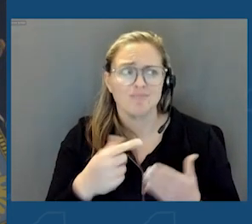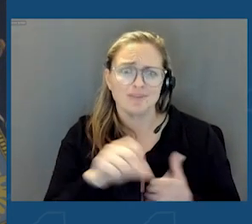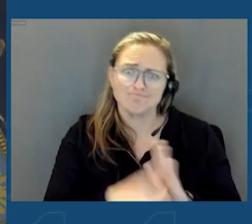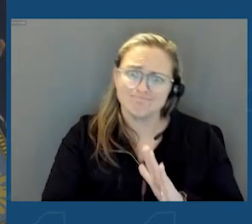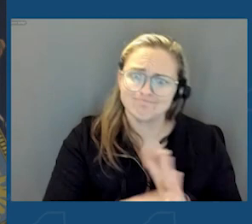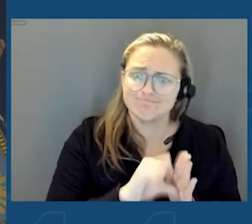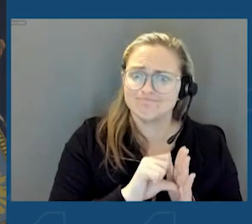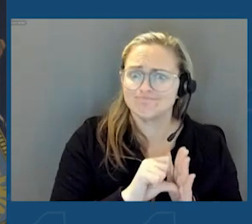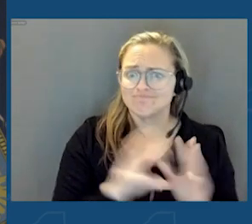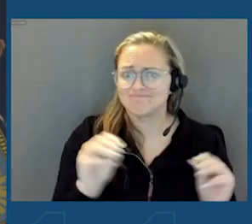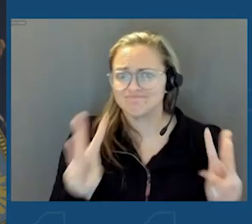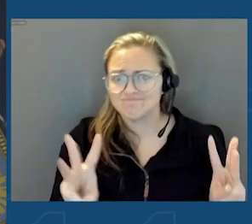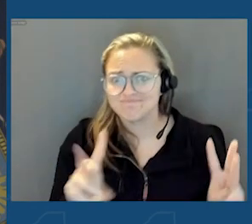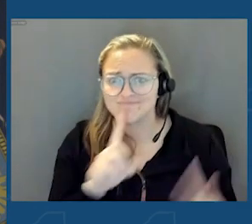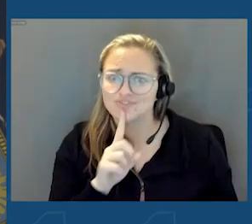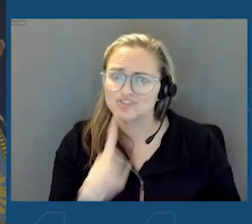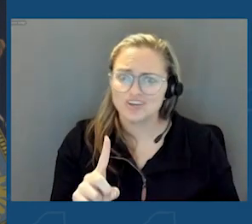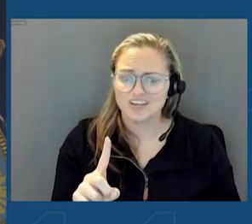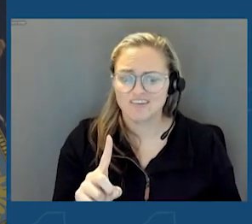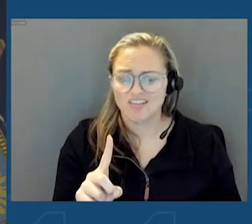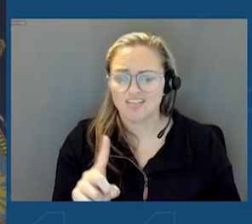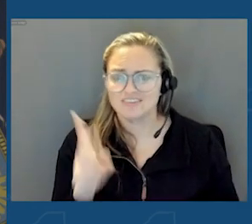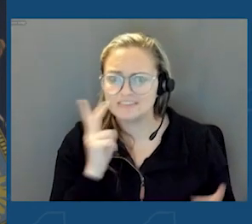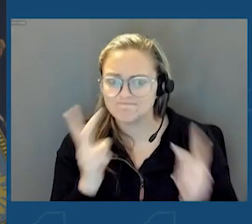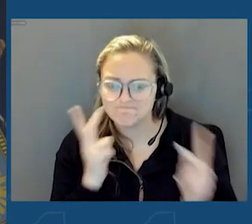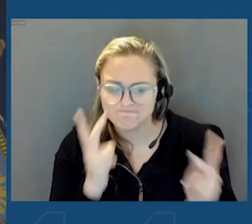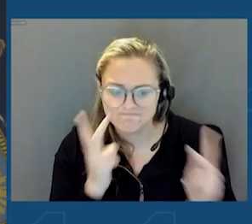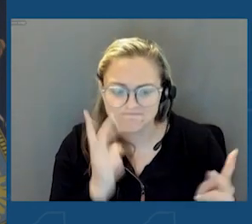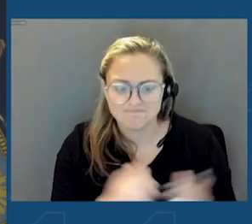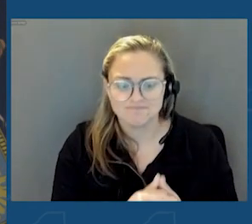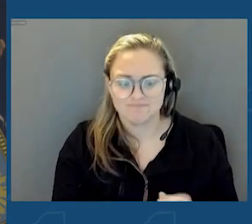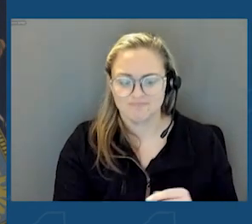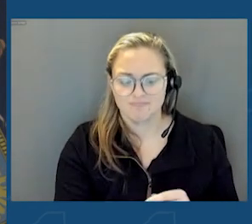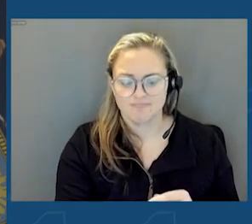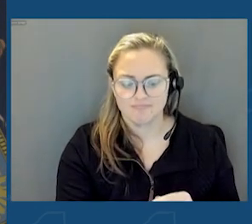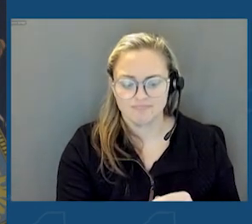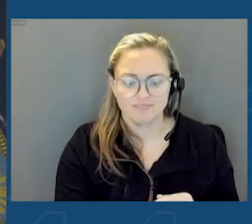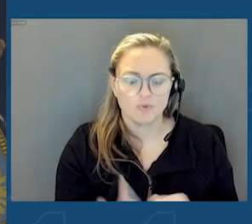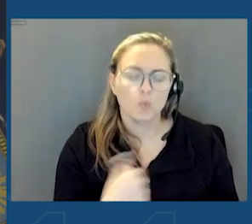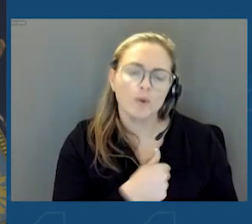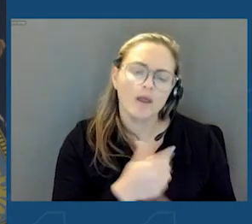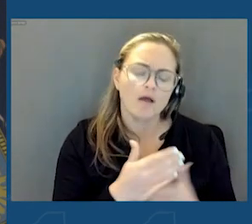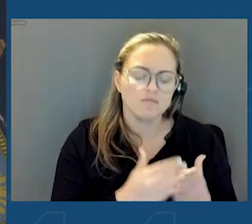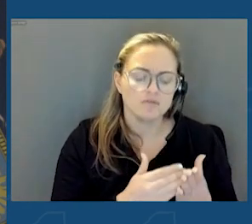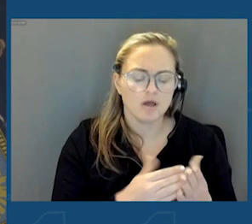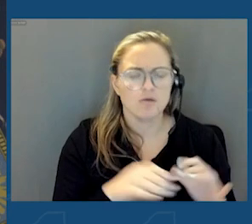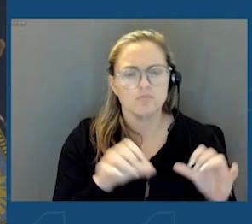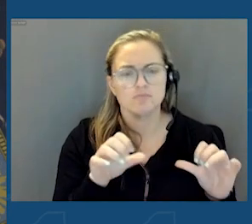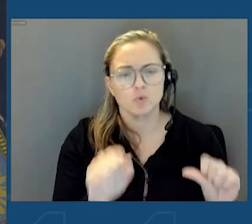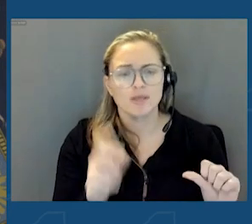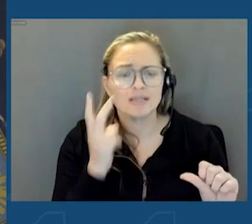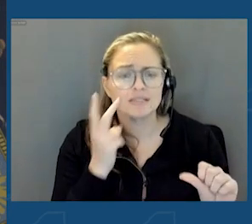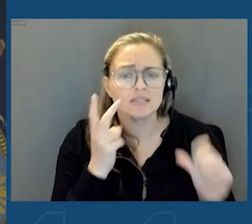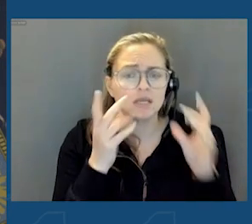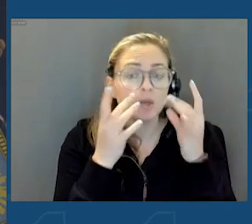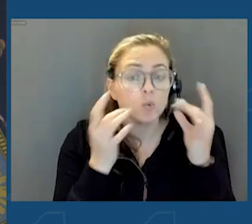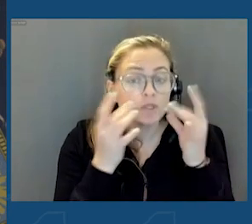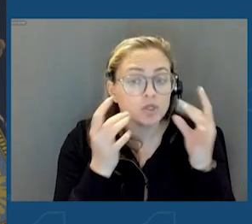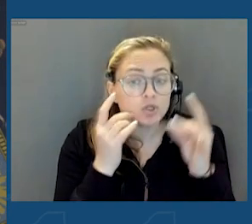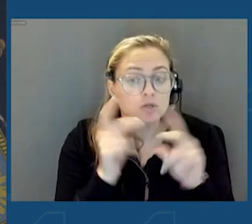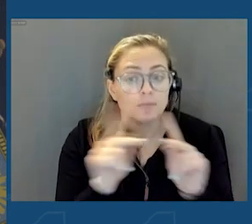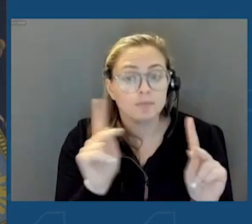the realistic nature of these state-of-the-art simulations. We have some that you can see the whiskers on people's faces. You can get